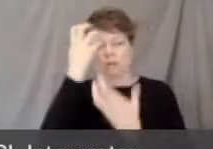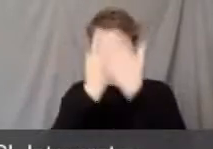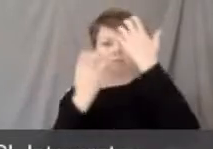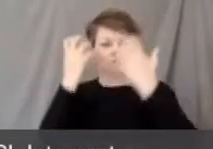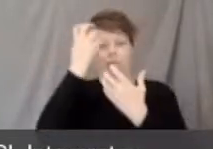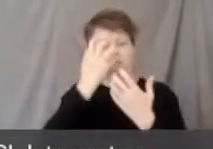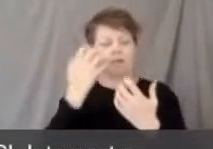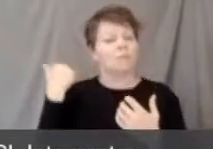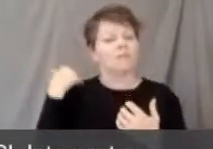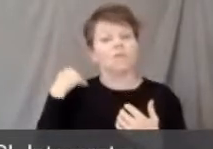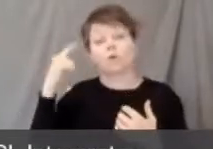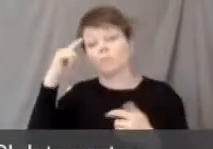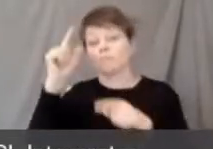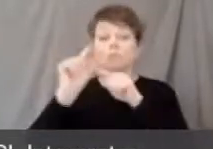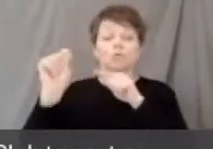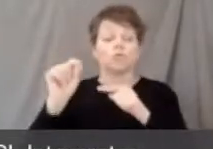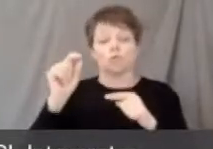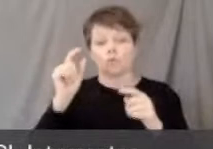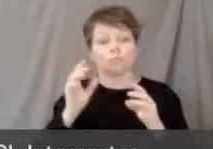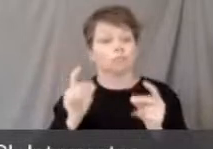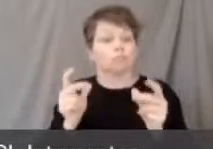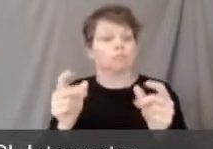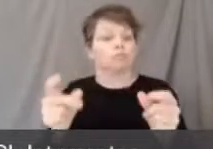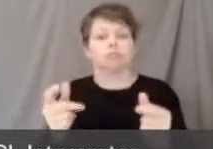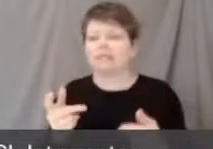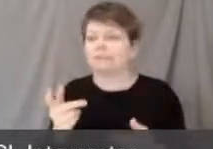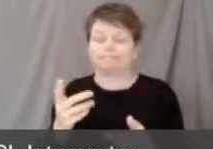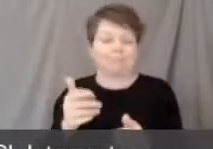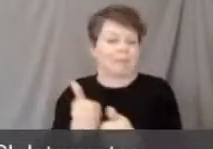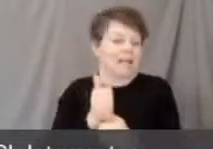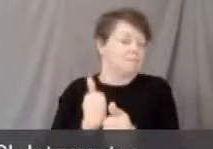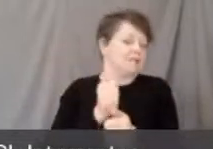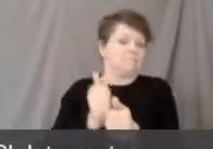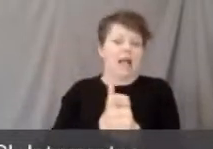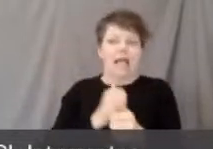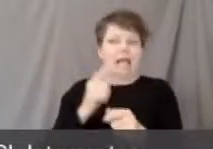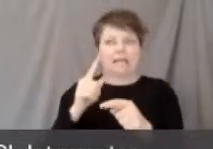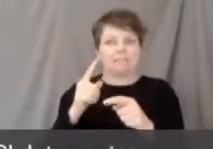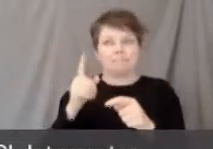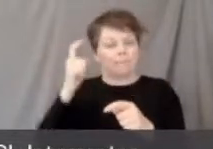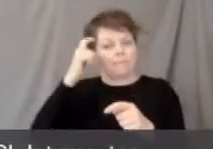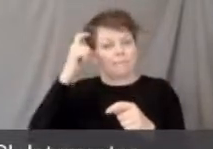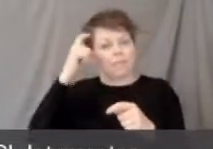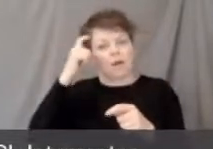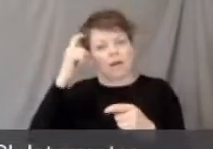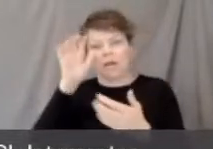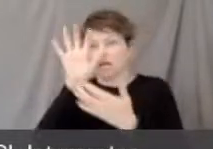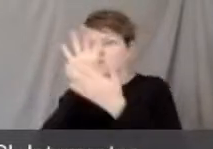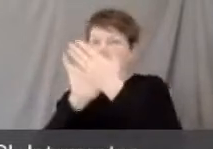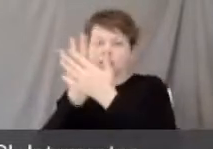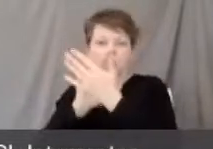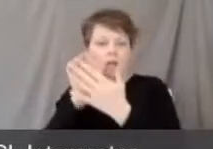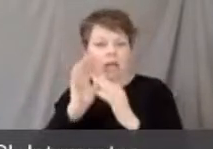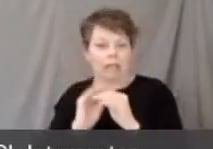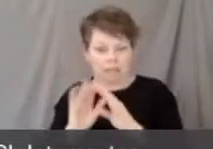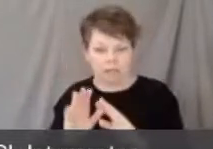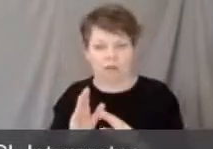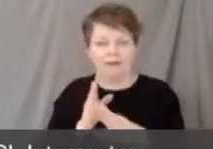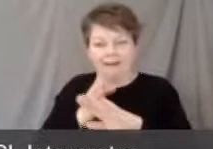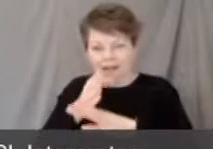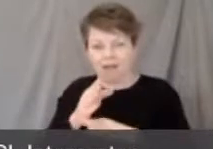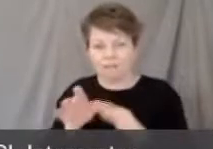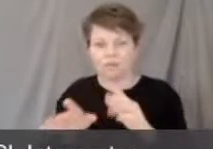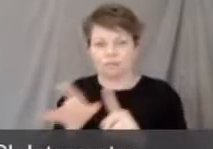kids that used to be doing really well academically no longer being able to perform like that after the COVID infection.